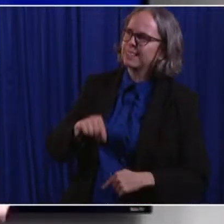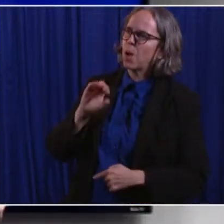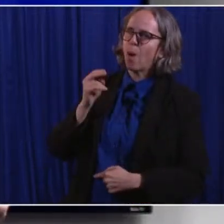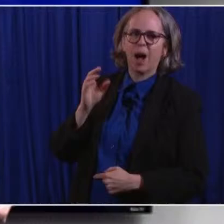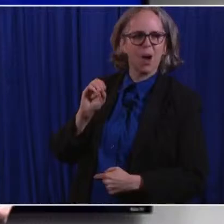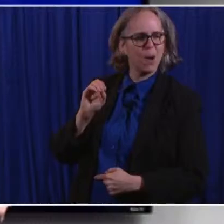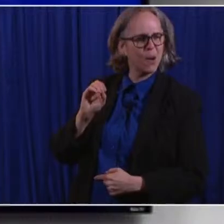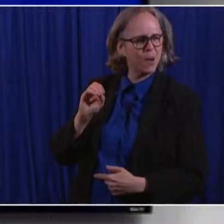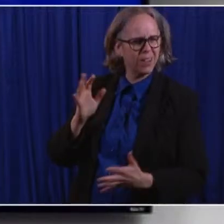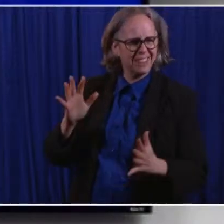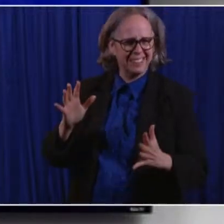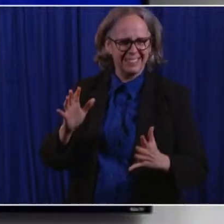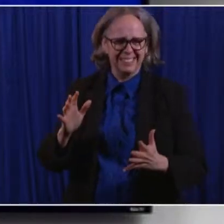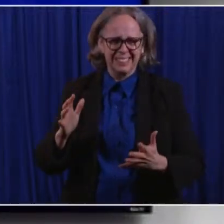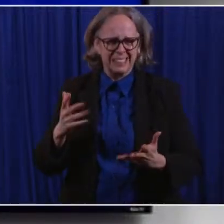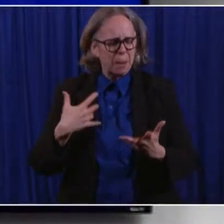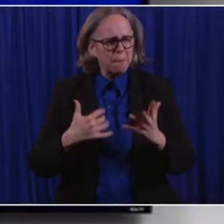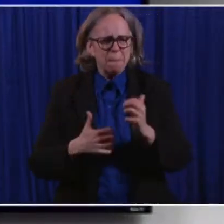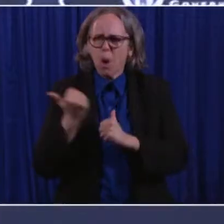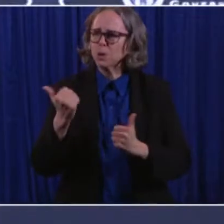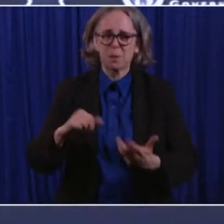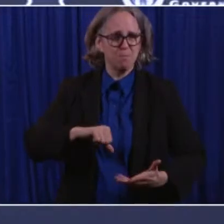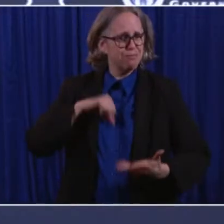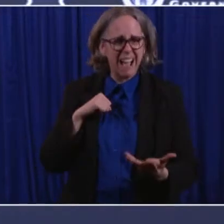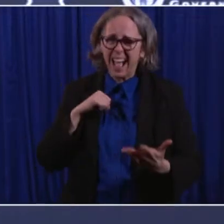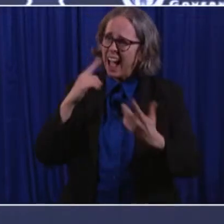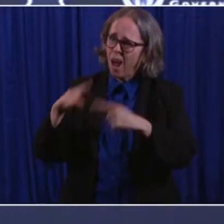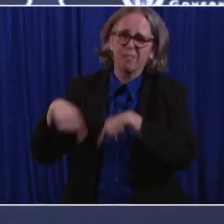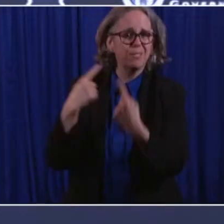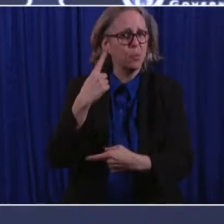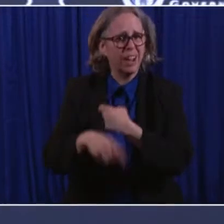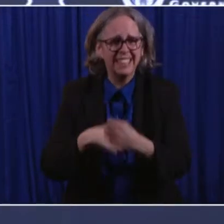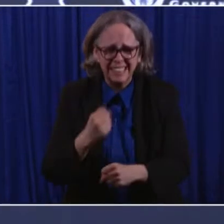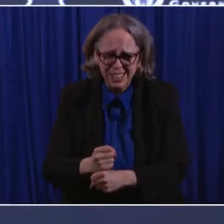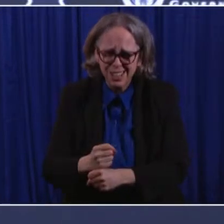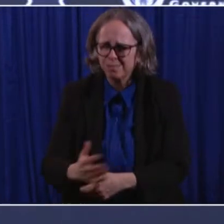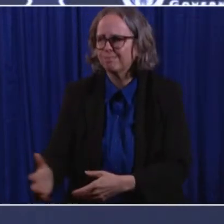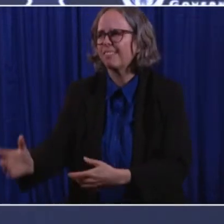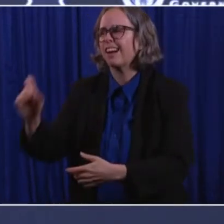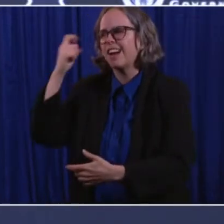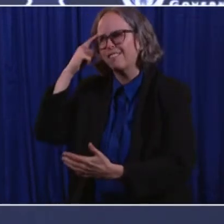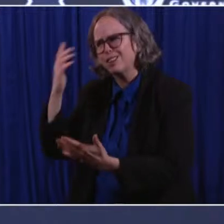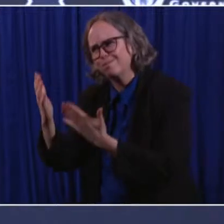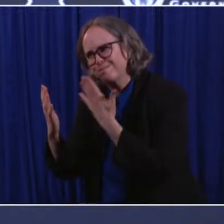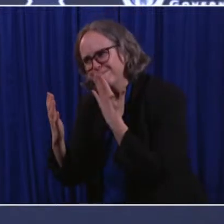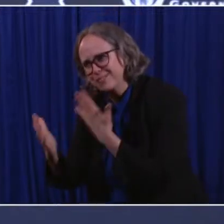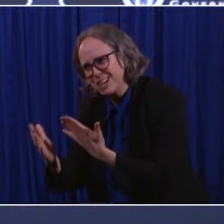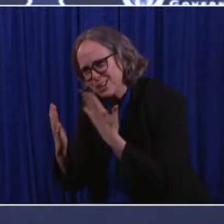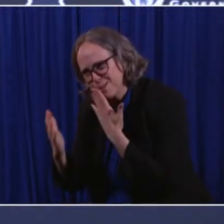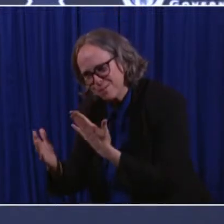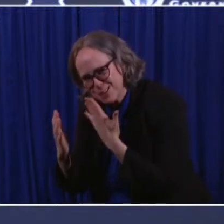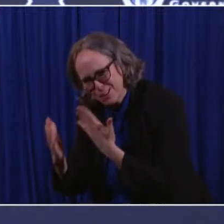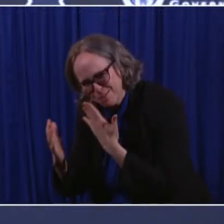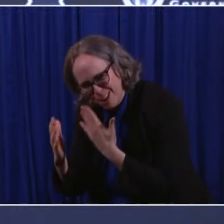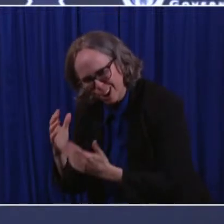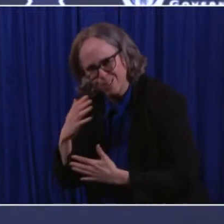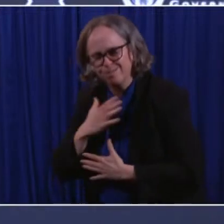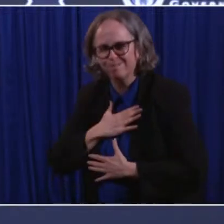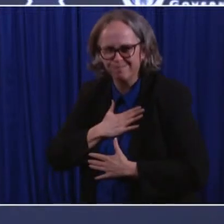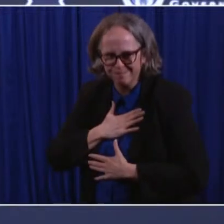And thank you very much for your leadership. Mr. President, it's very generous of you, and we appreciate your leadership at Xavier and the community